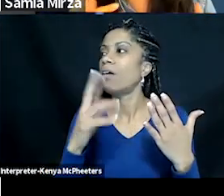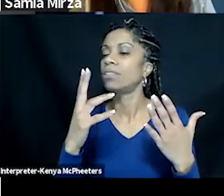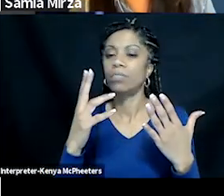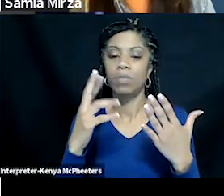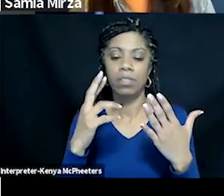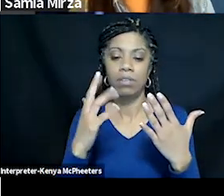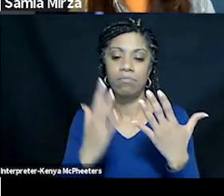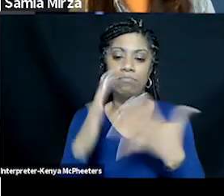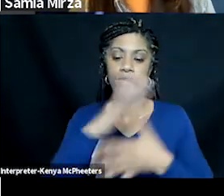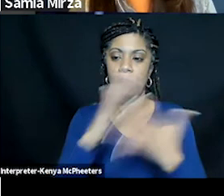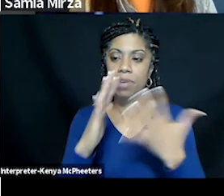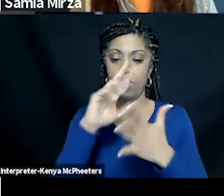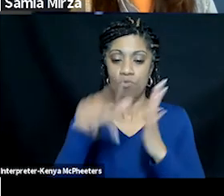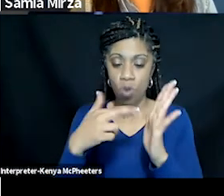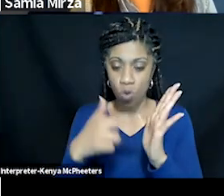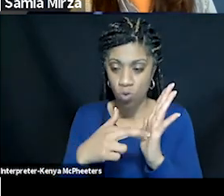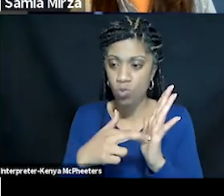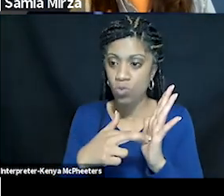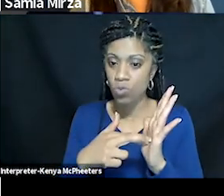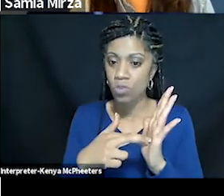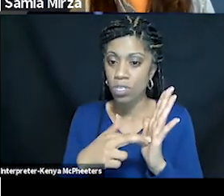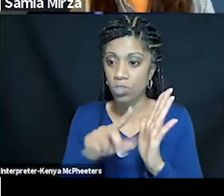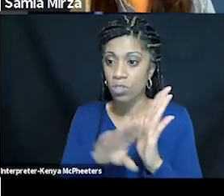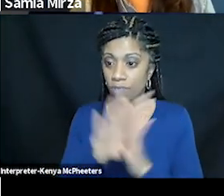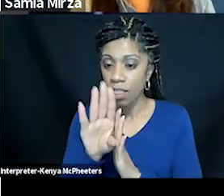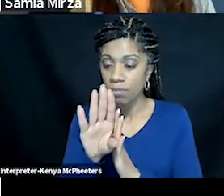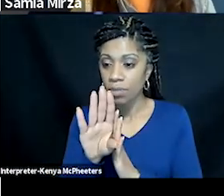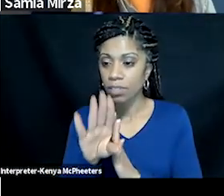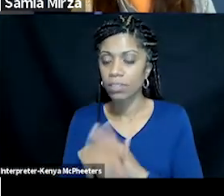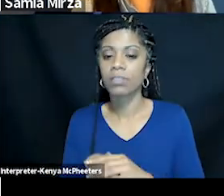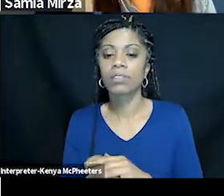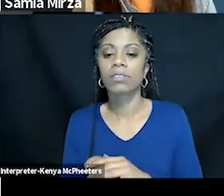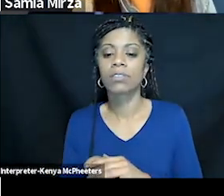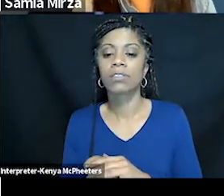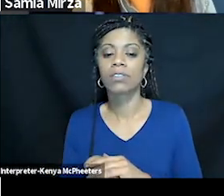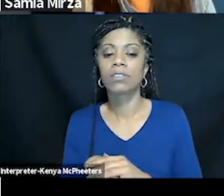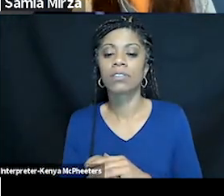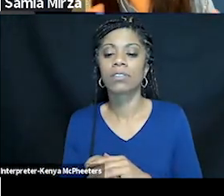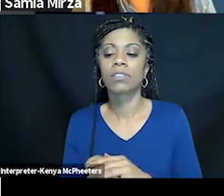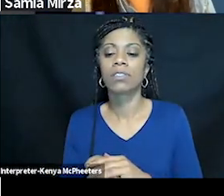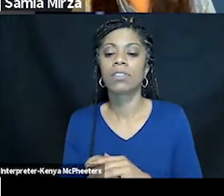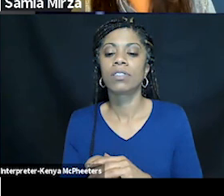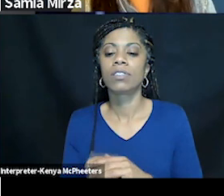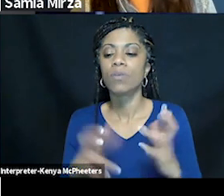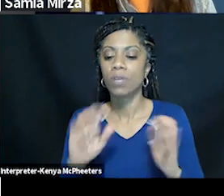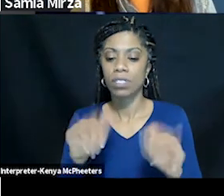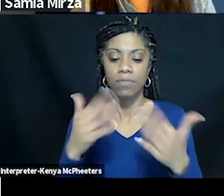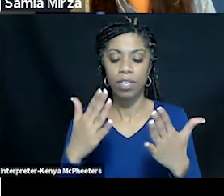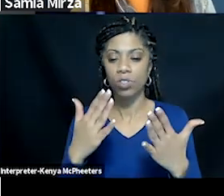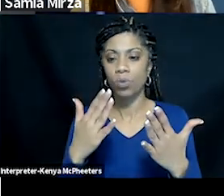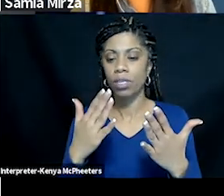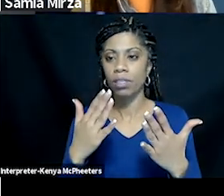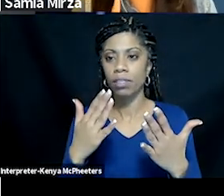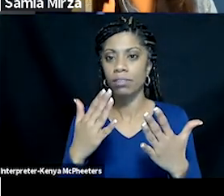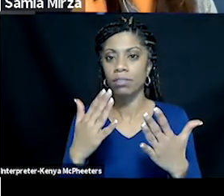roles and products that you develop? And we wanted to provide you with tangible tips to think through for each of those. So we